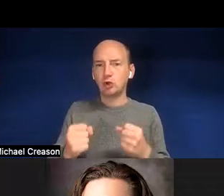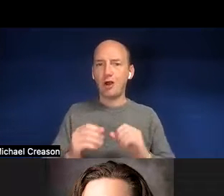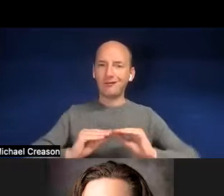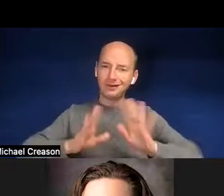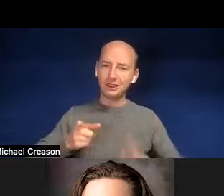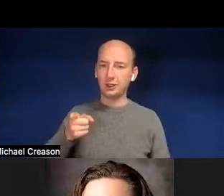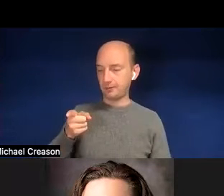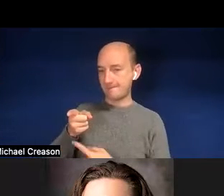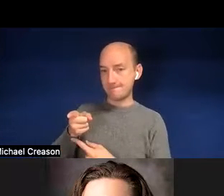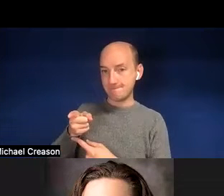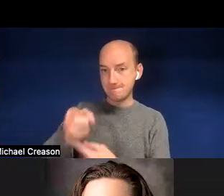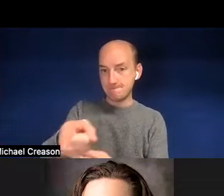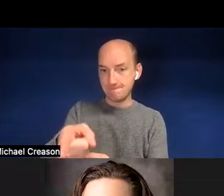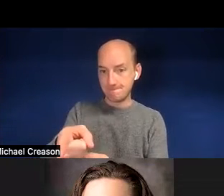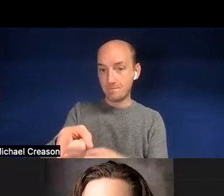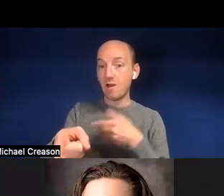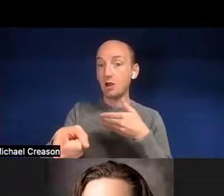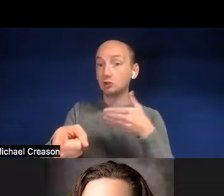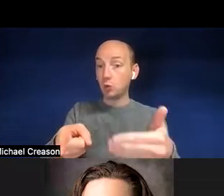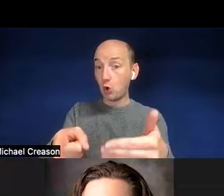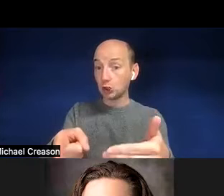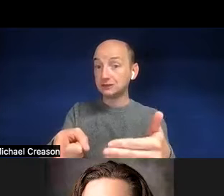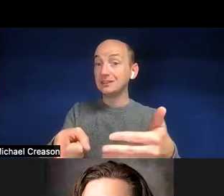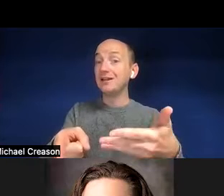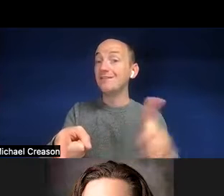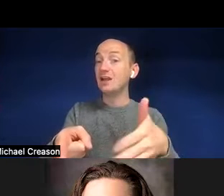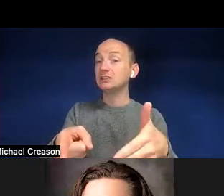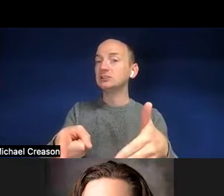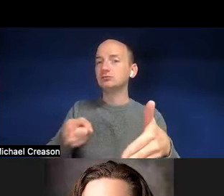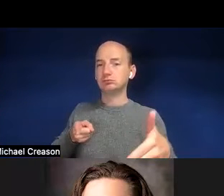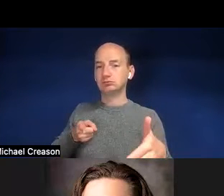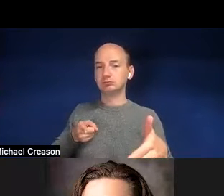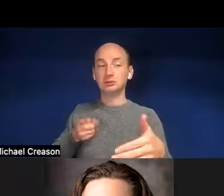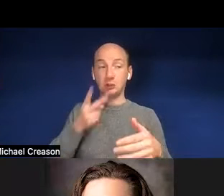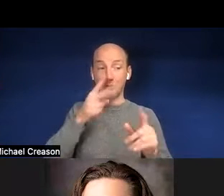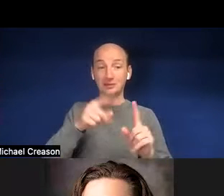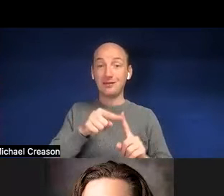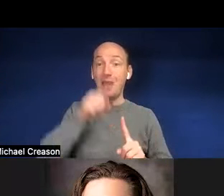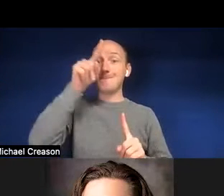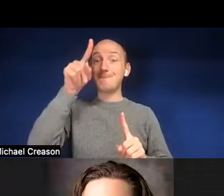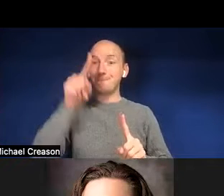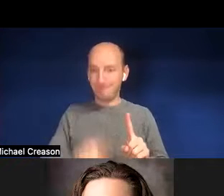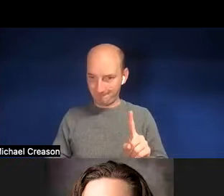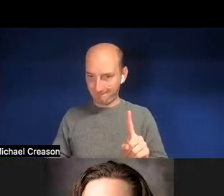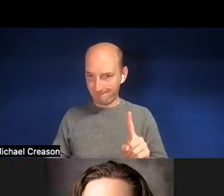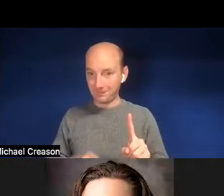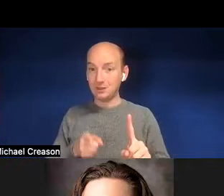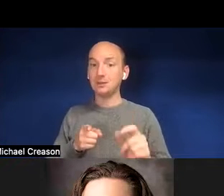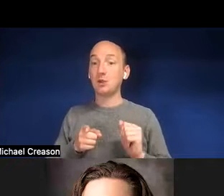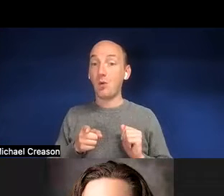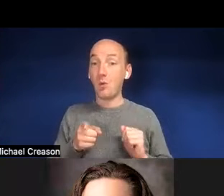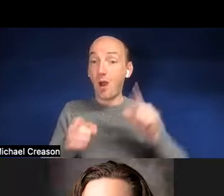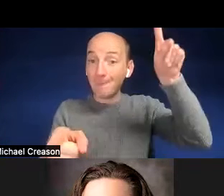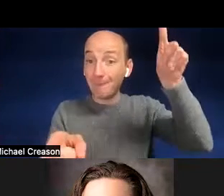towards the radar initially and then backwards. And so you'll see a peak that goes up, followed by a peak that goes down, for